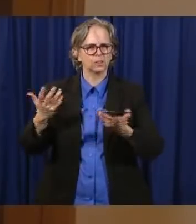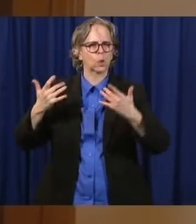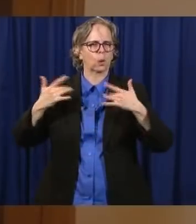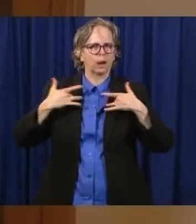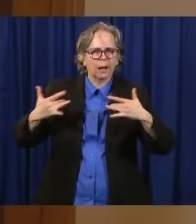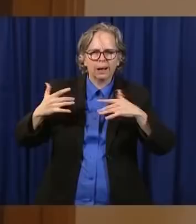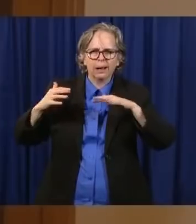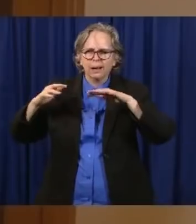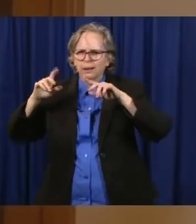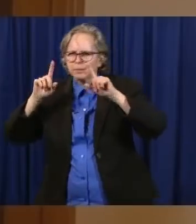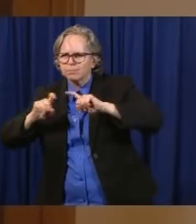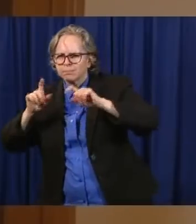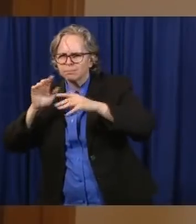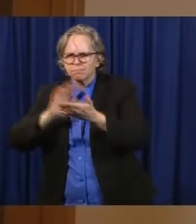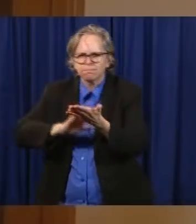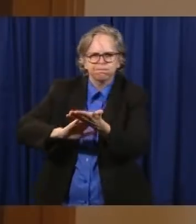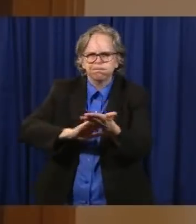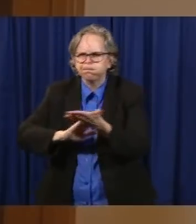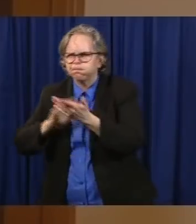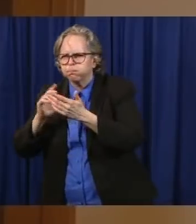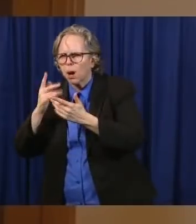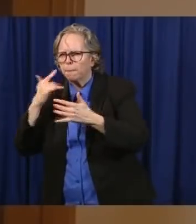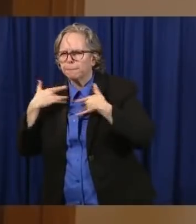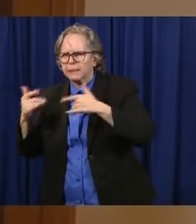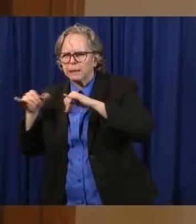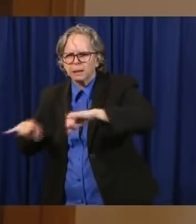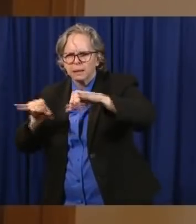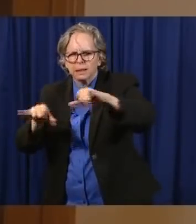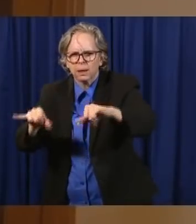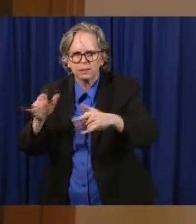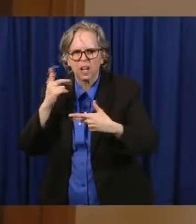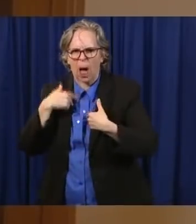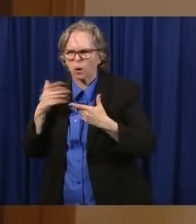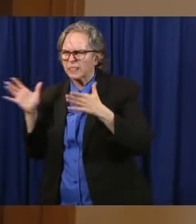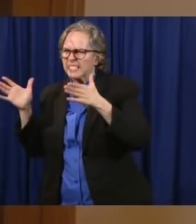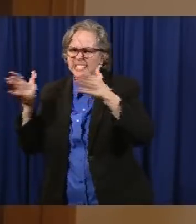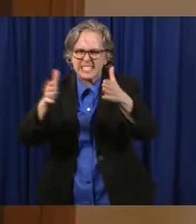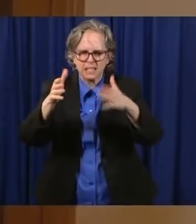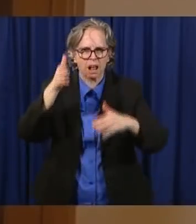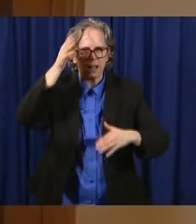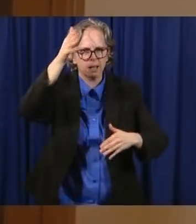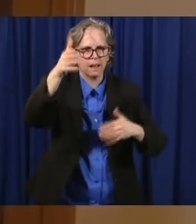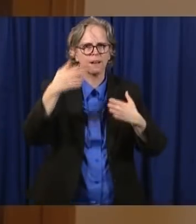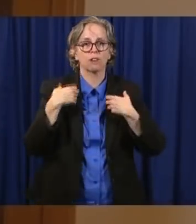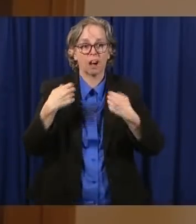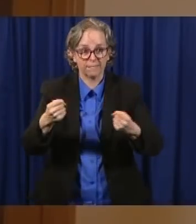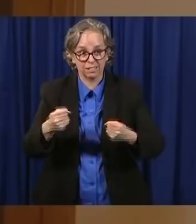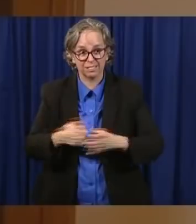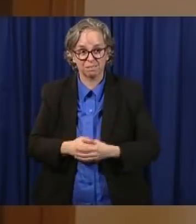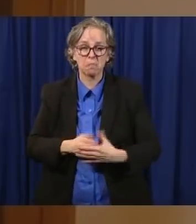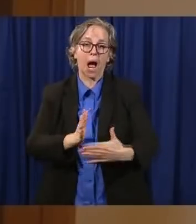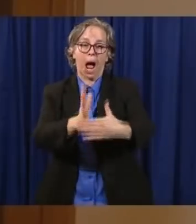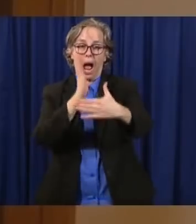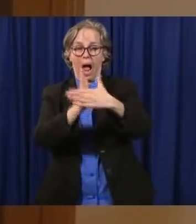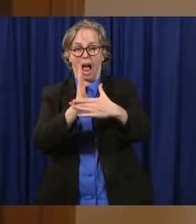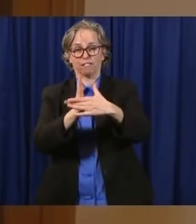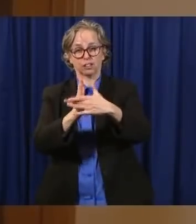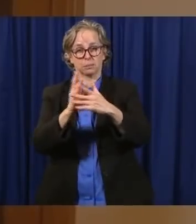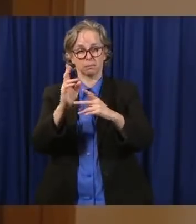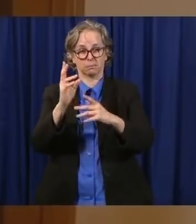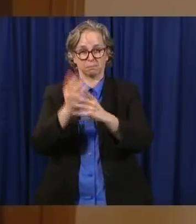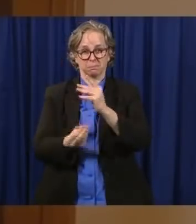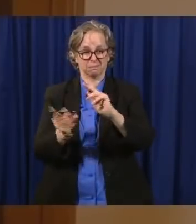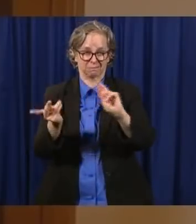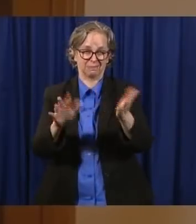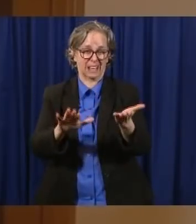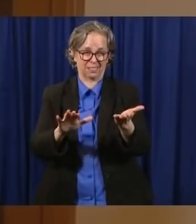recovery and going down the mountain, so to speak. And deaths, on average, we do about 22 deaths. I'm sorry, I said that